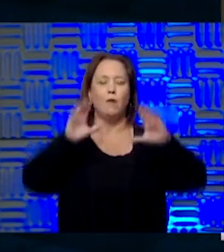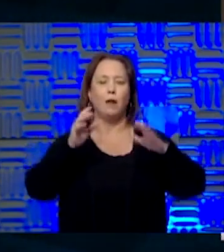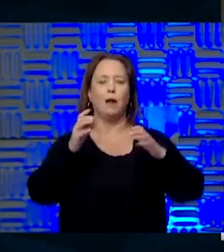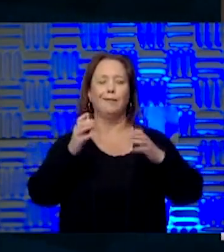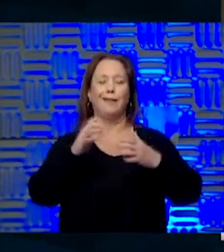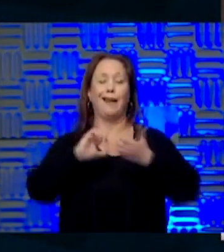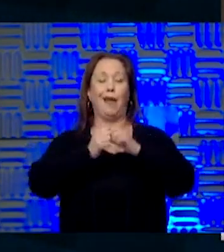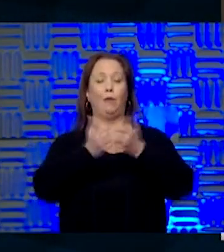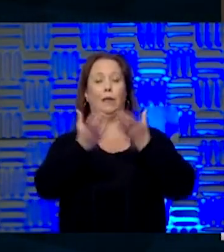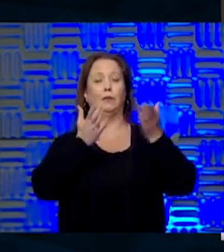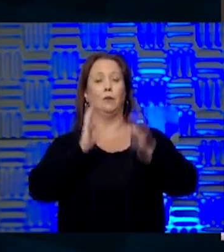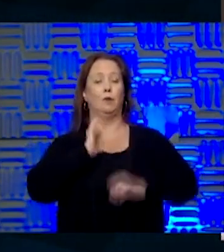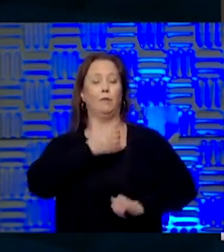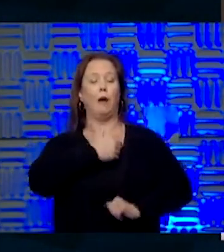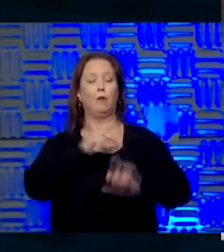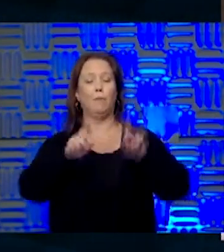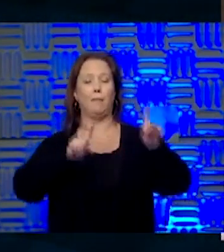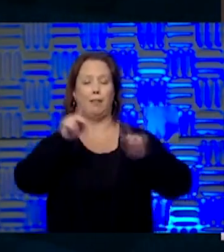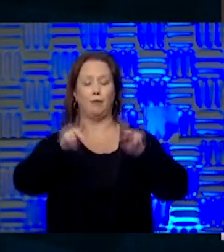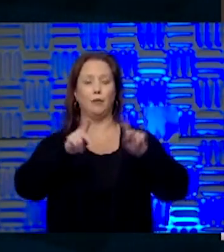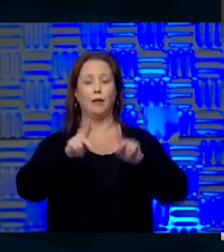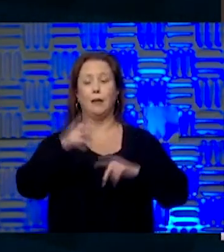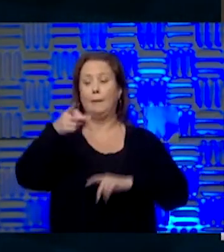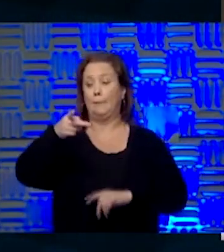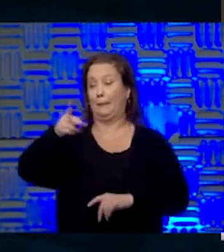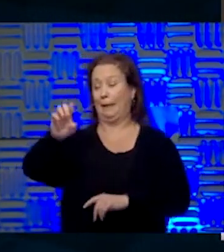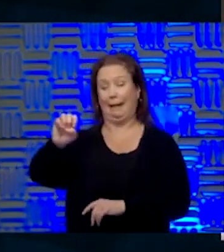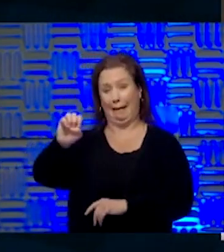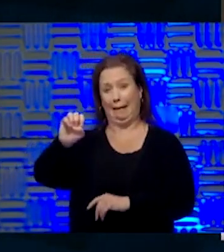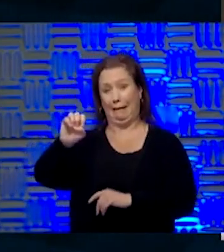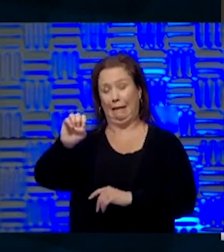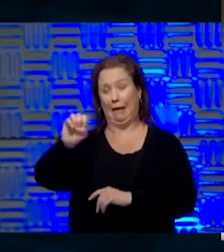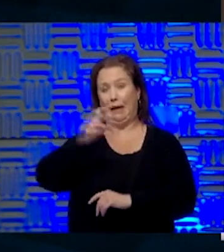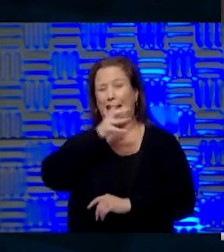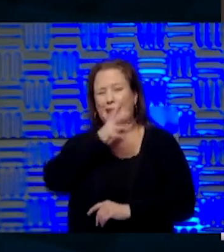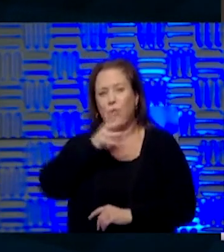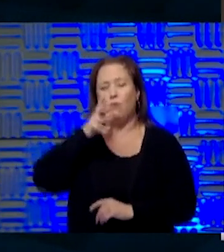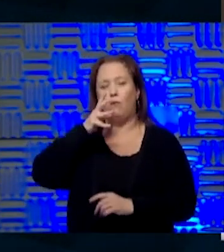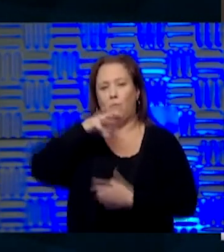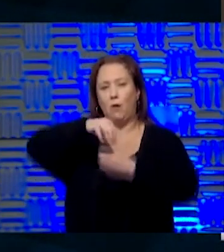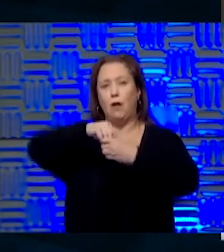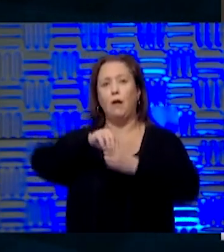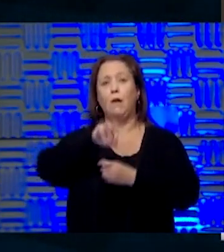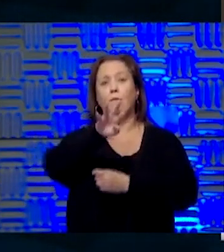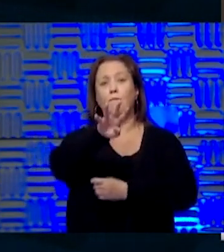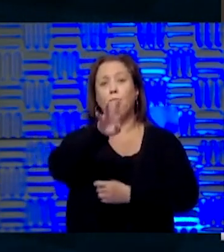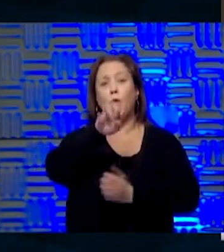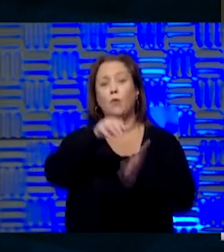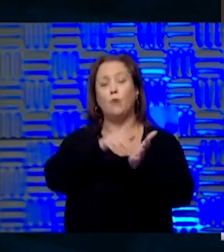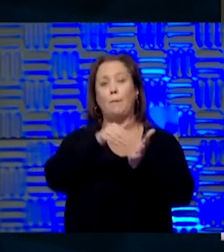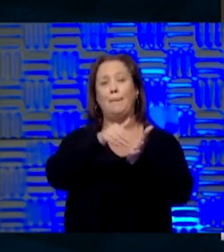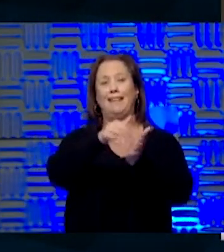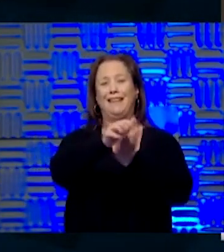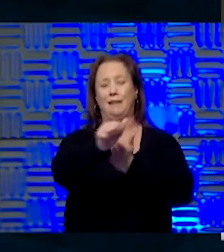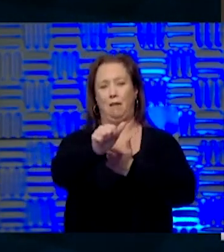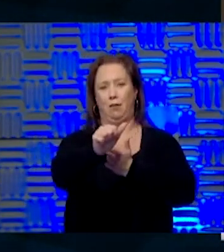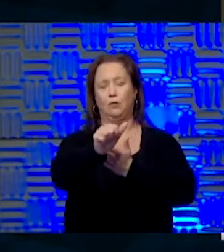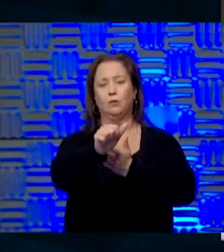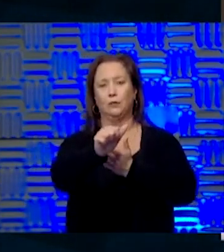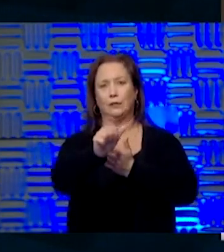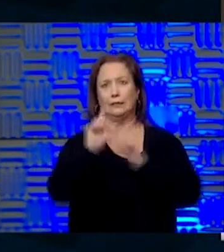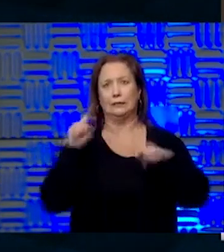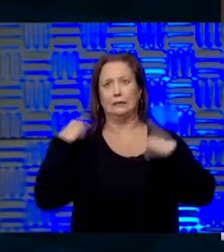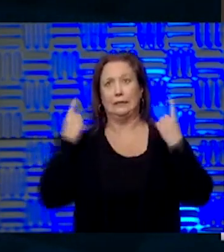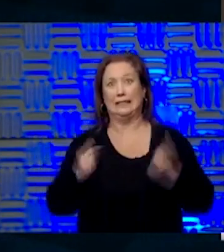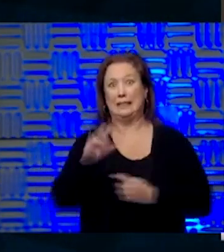talked about, particularly this PPP and the rural aspect. Again, $400 million just since